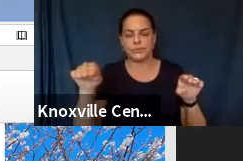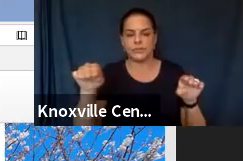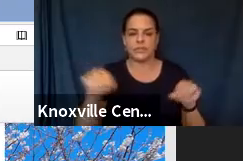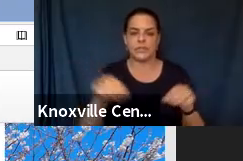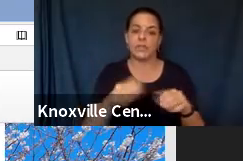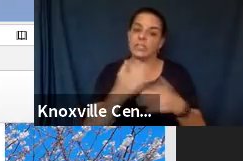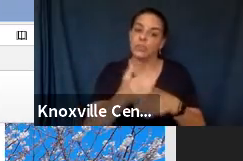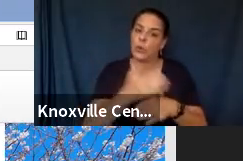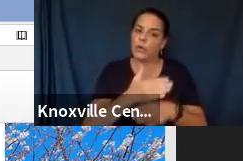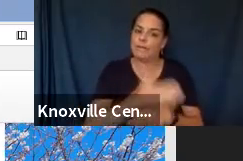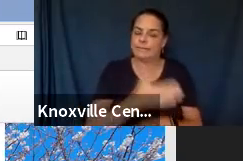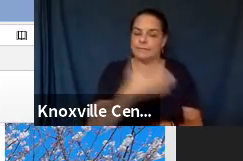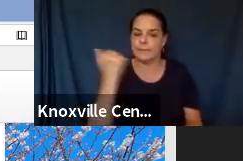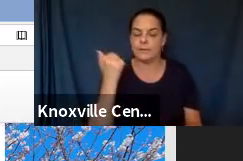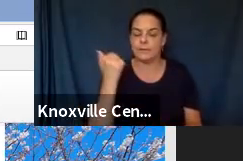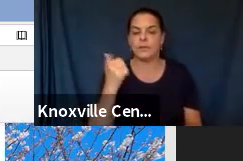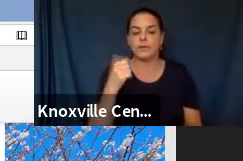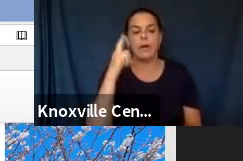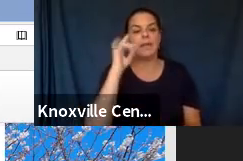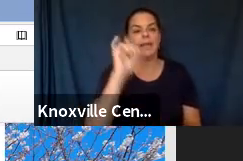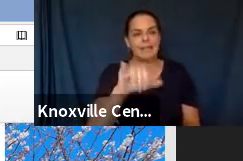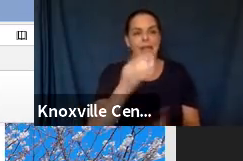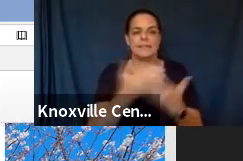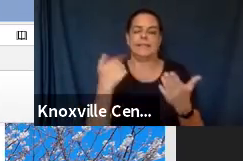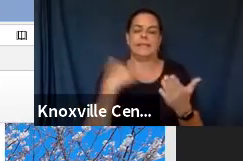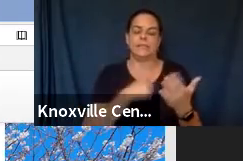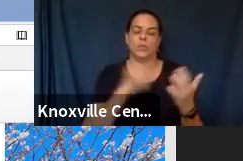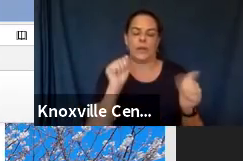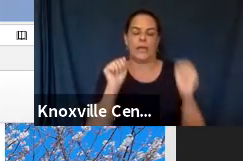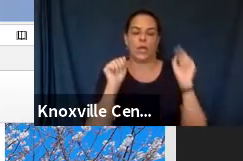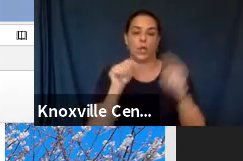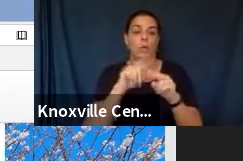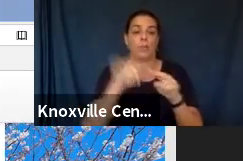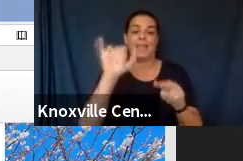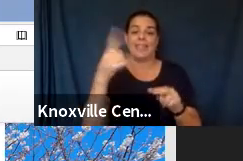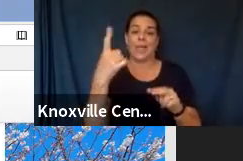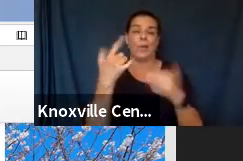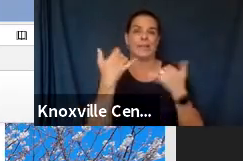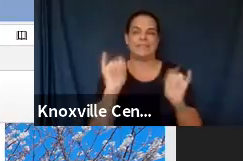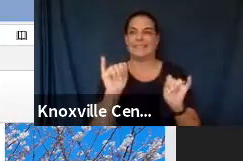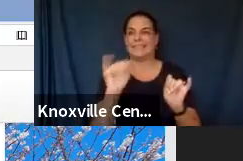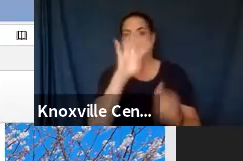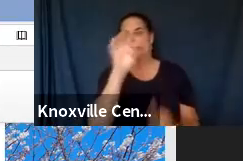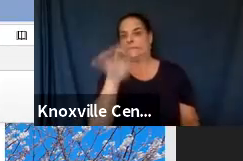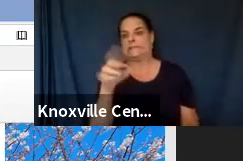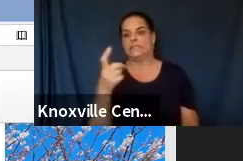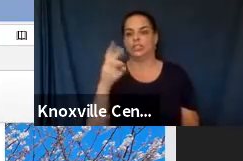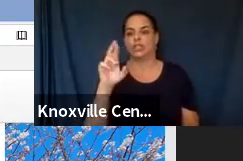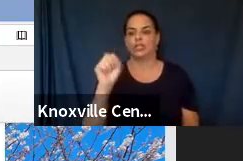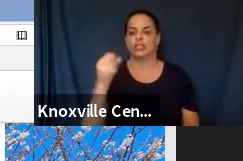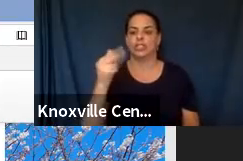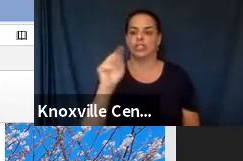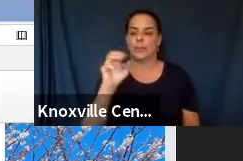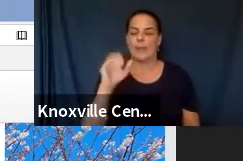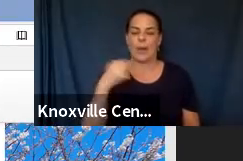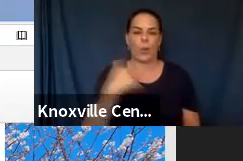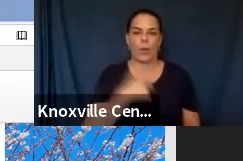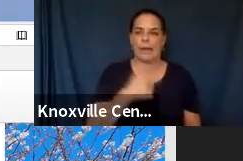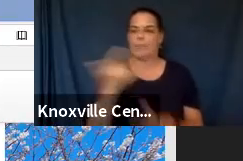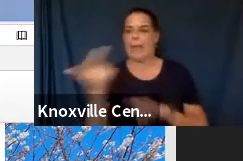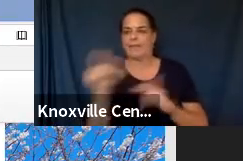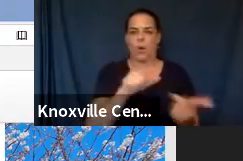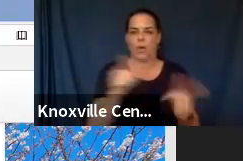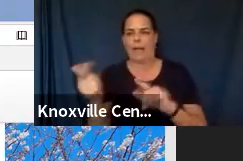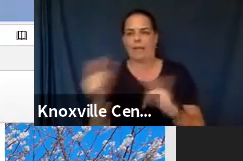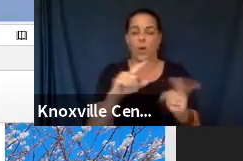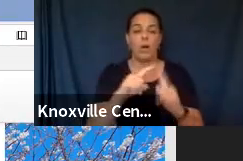getting better. I think those are the things that we can really look at, but that one's still really questionable, Dr. Shamia. We went back and forth, but we've had 3 weeks